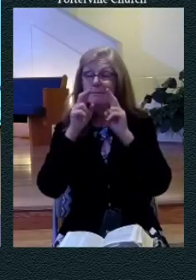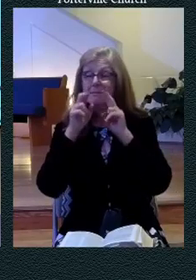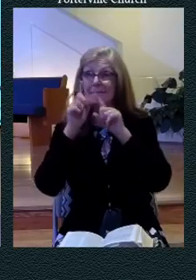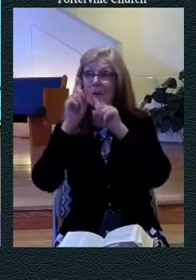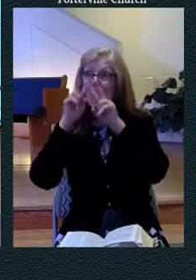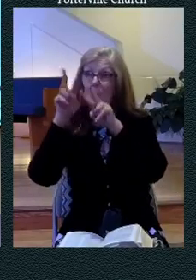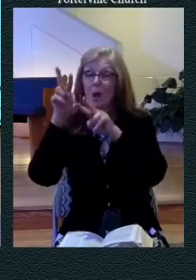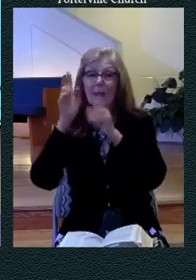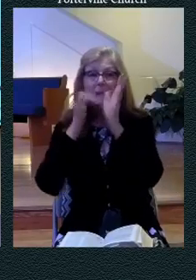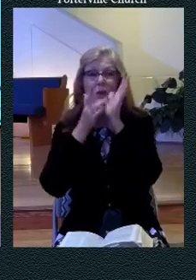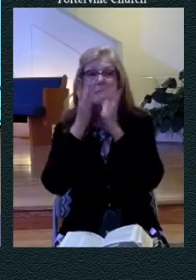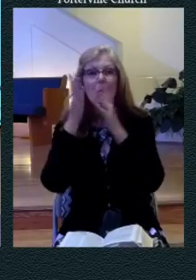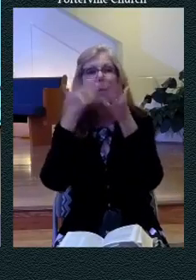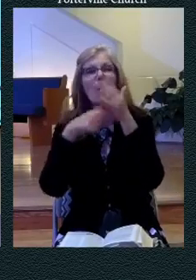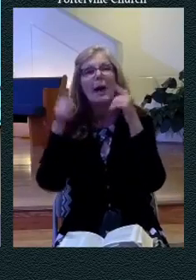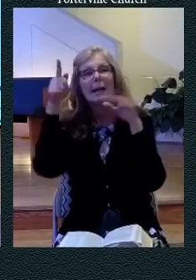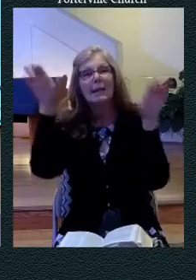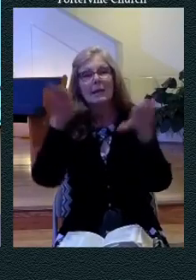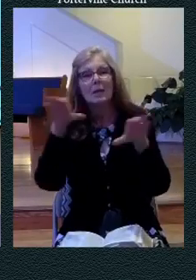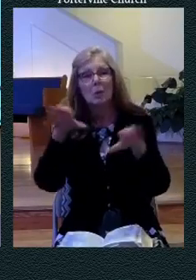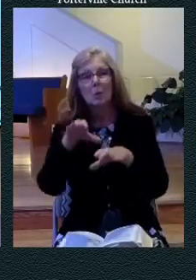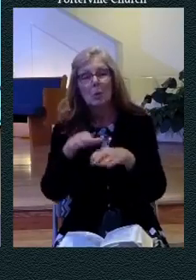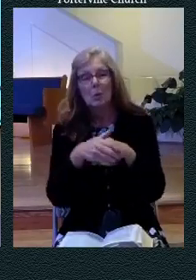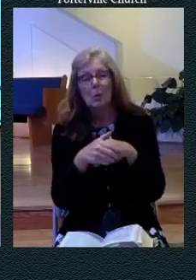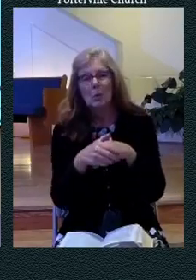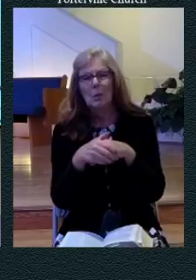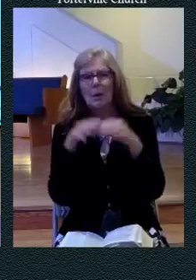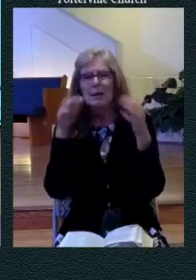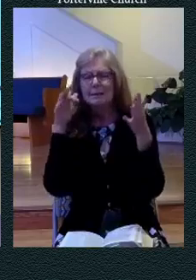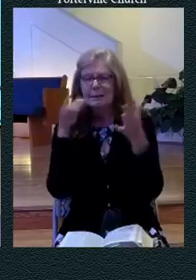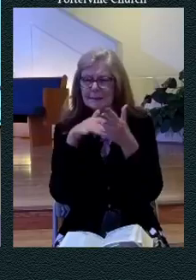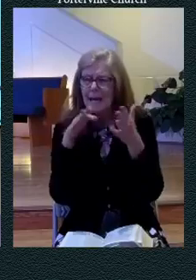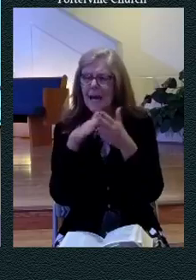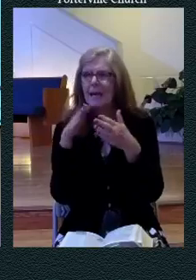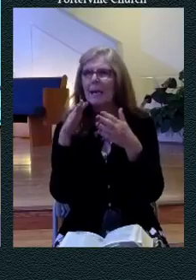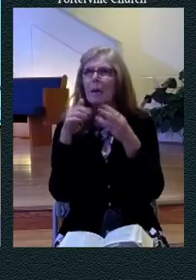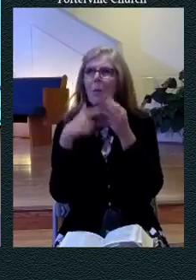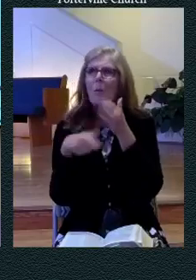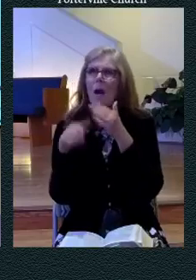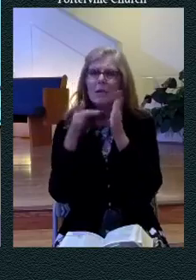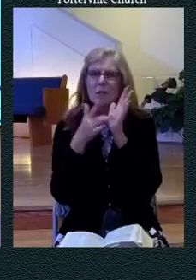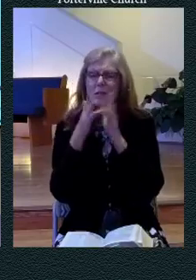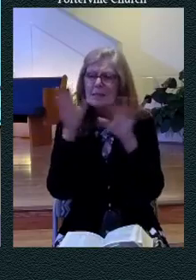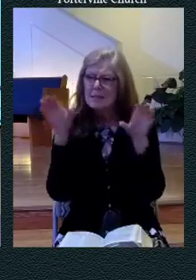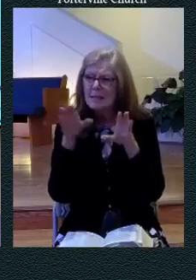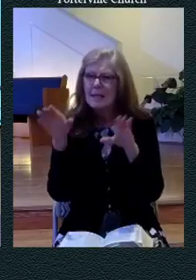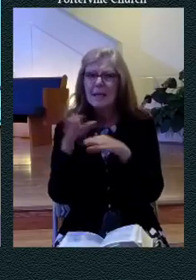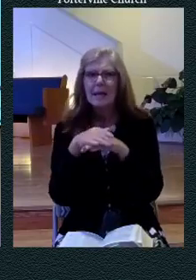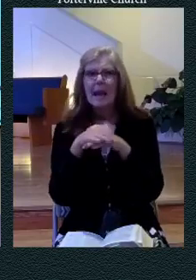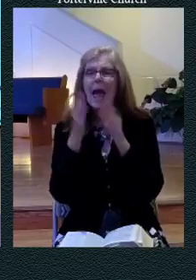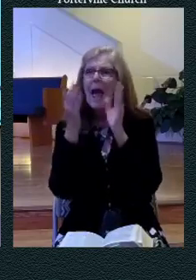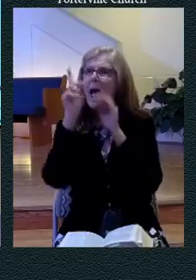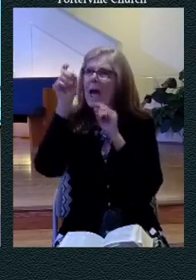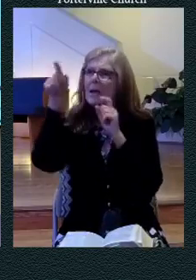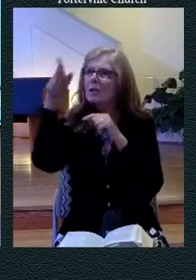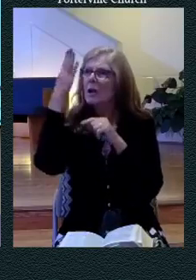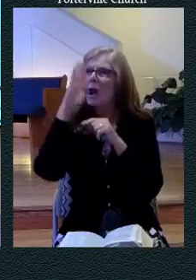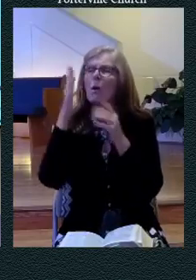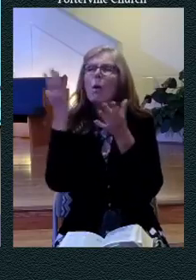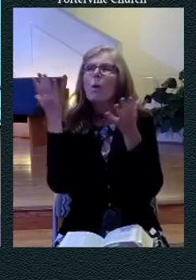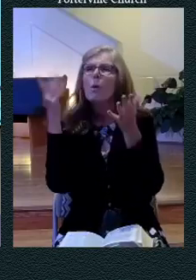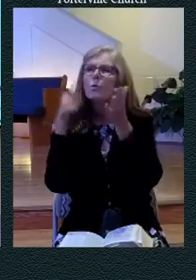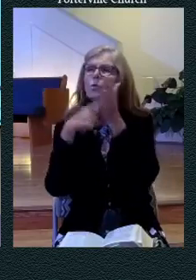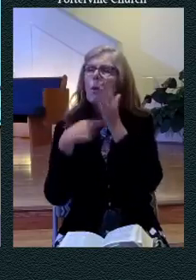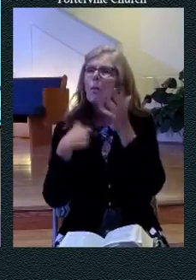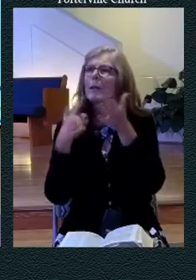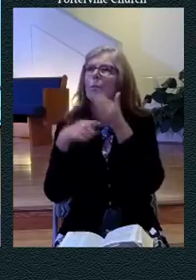act of God, look into it, study it, pray over it, ask him to show you what he has done for